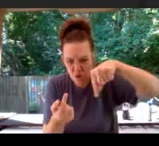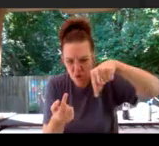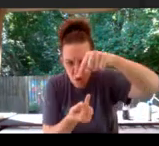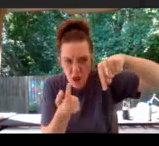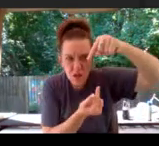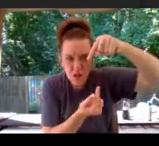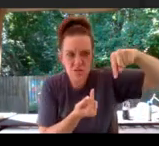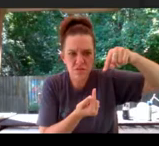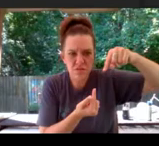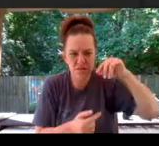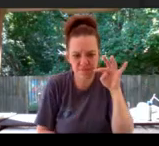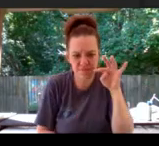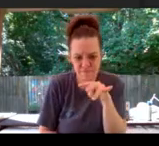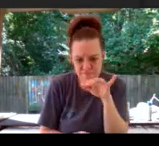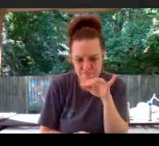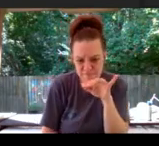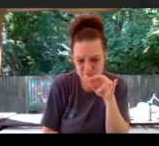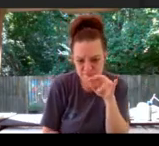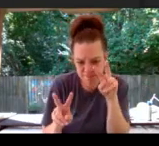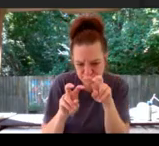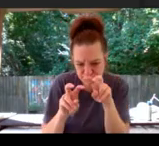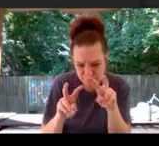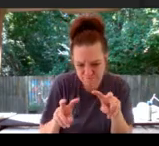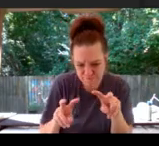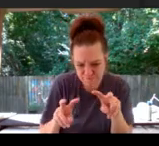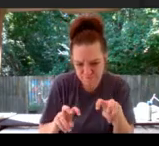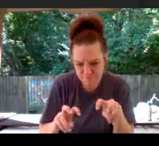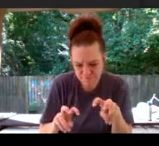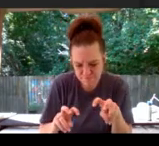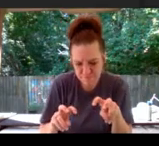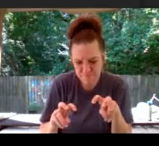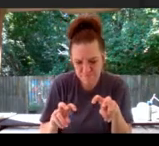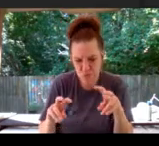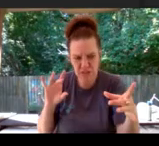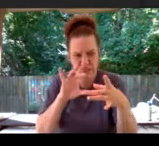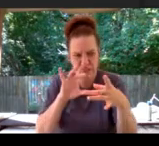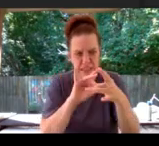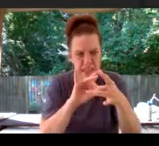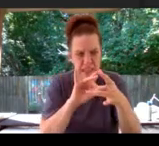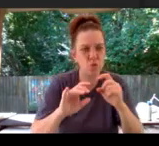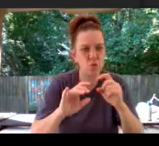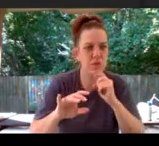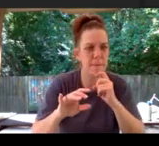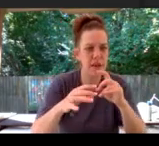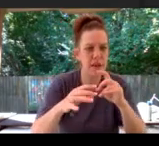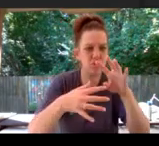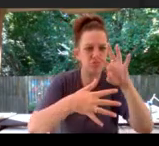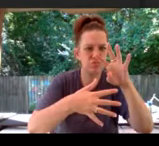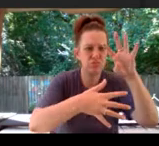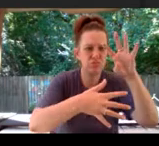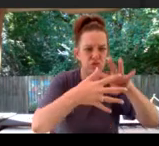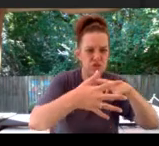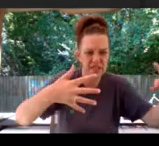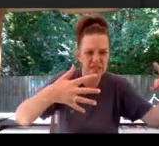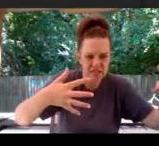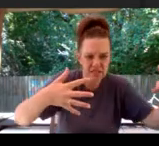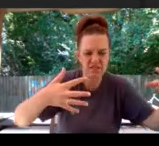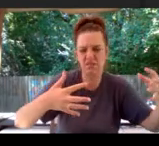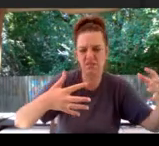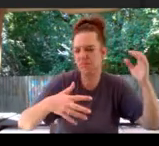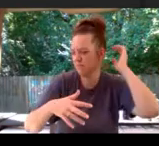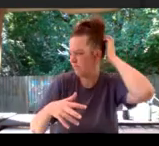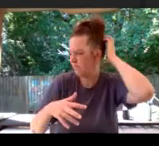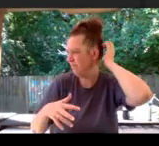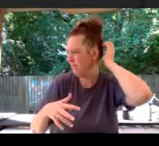him, which snaked up to a metal grate. "That's it," the air handler.